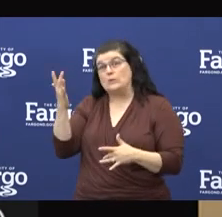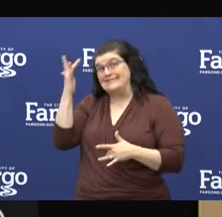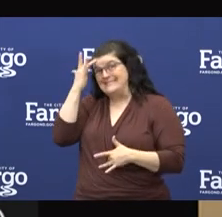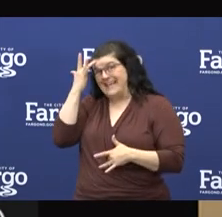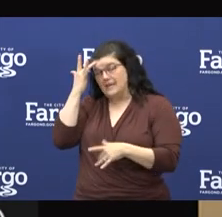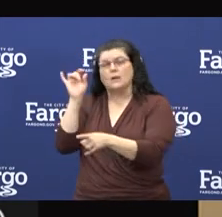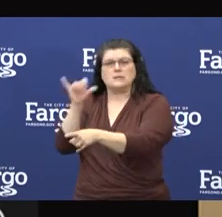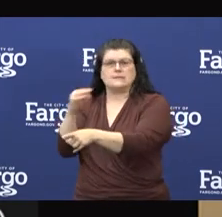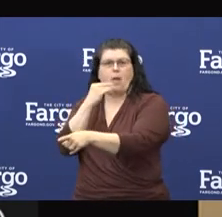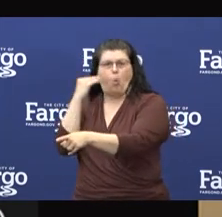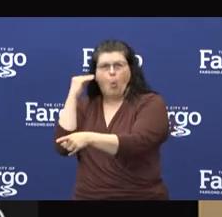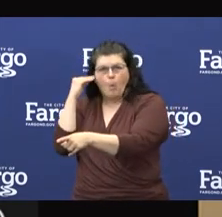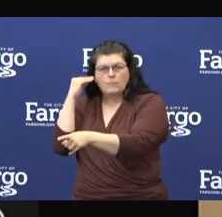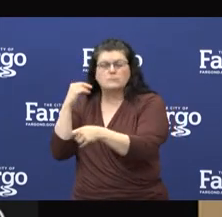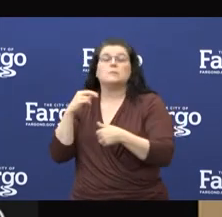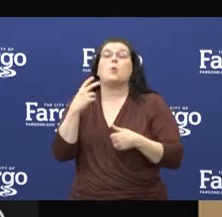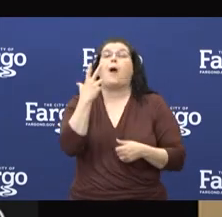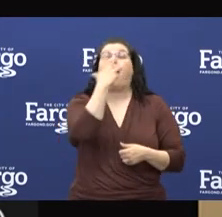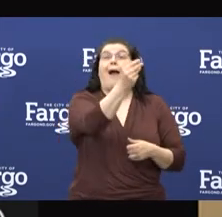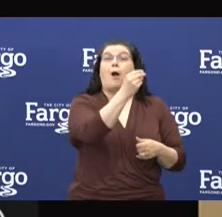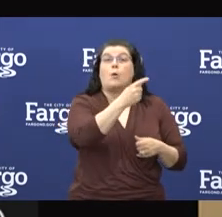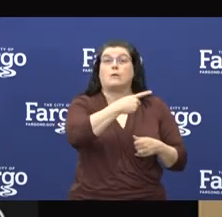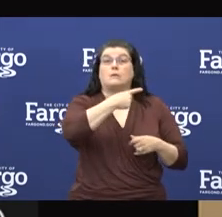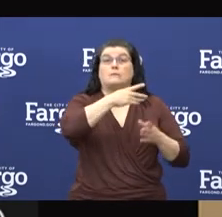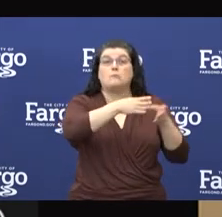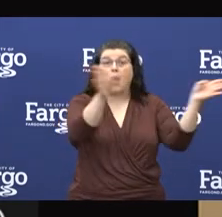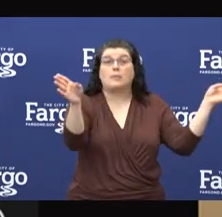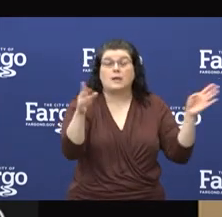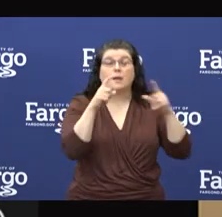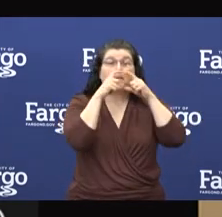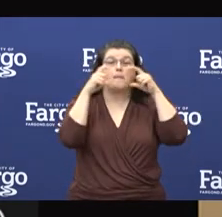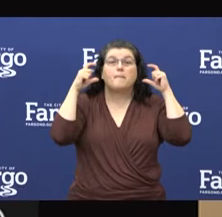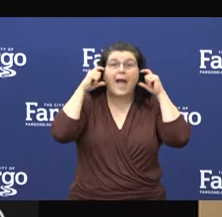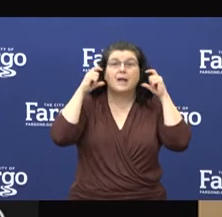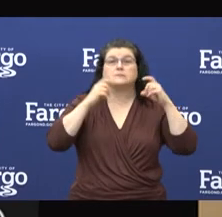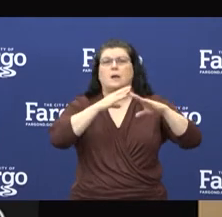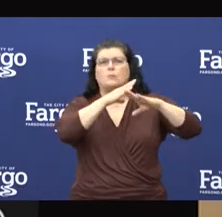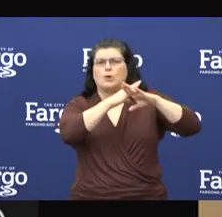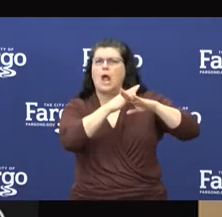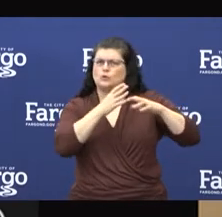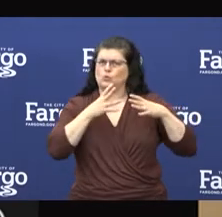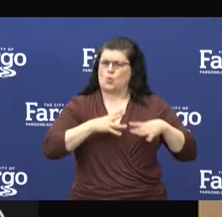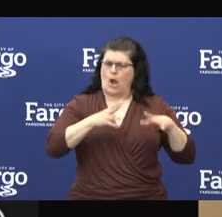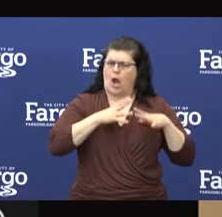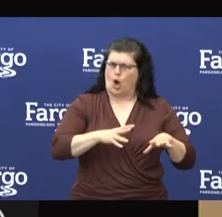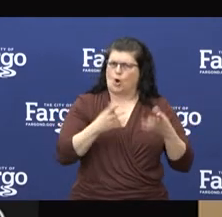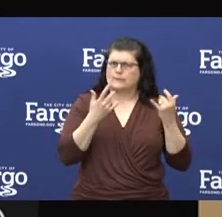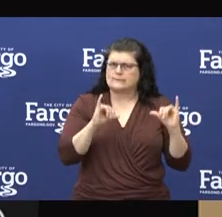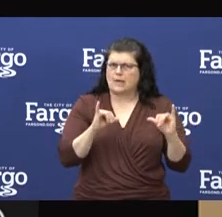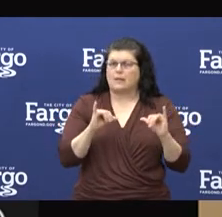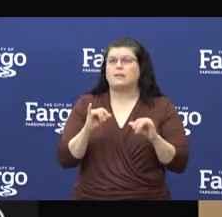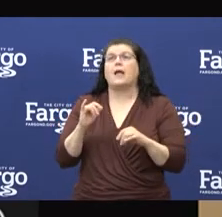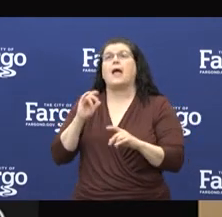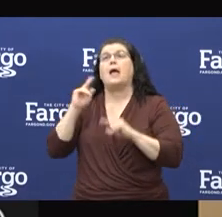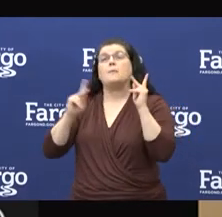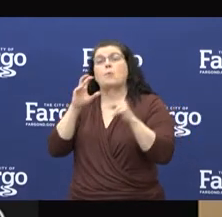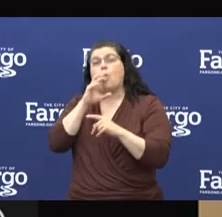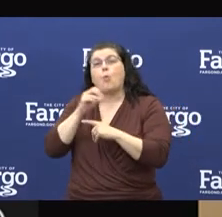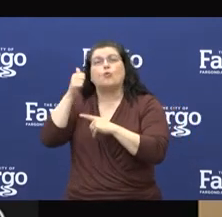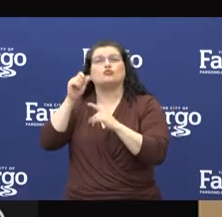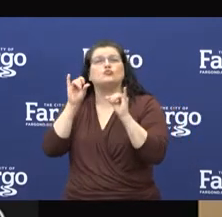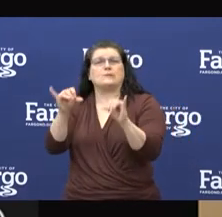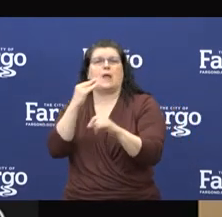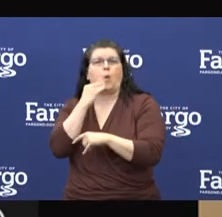a mask and eye protection when you're out in the public. And the at-risk persons are still strongly encouraged to stay home or in their place